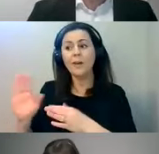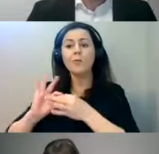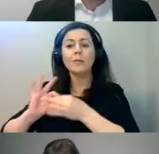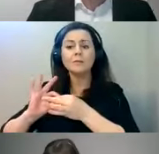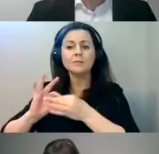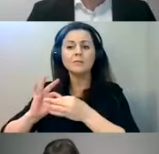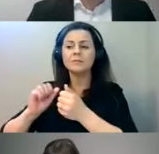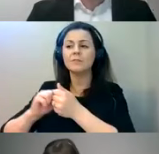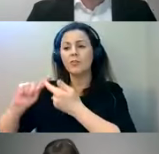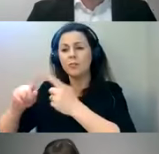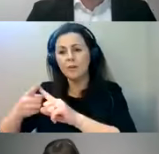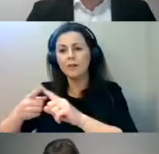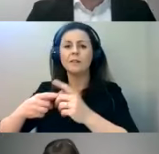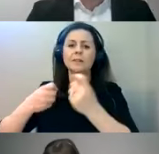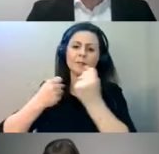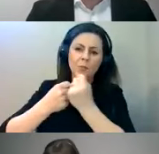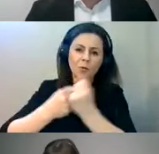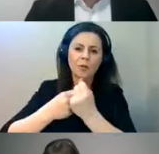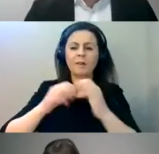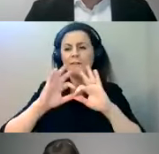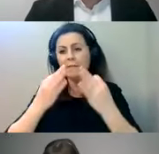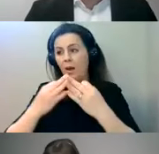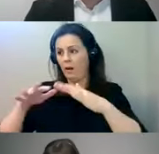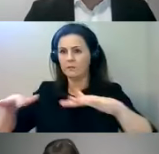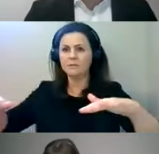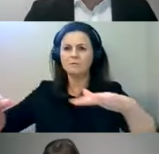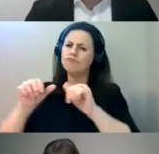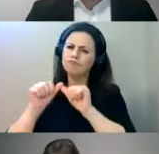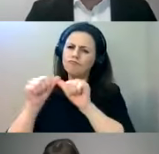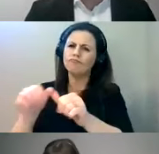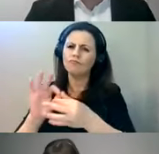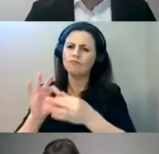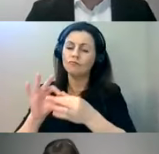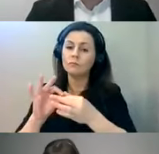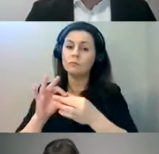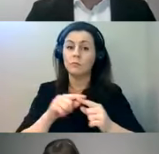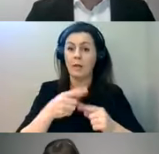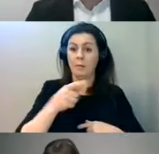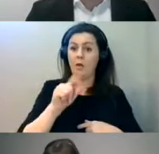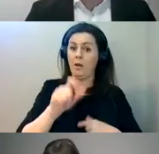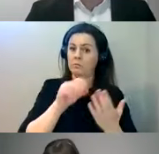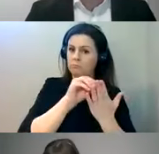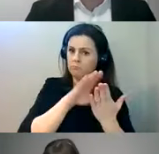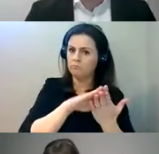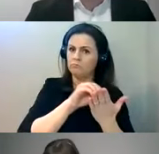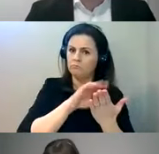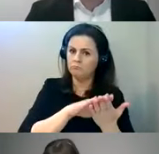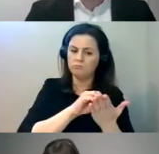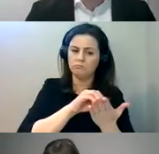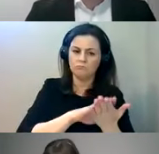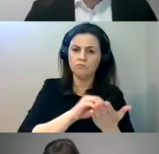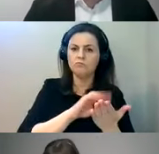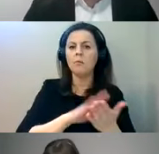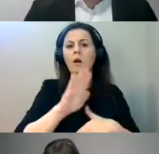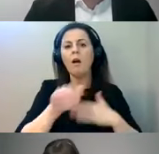grantor and supportive friends and family. Keep a detailed record and keep detailed accounts of all transactions involving